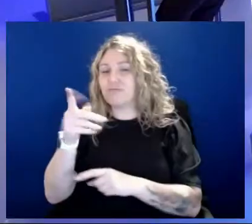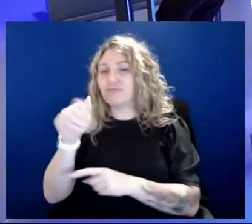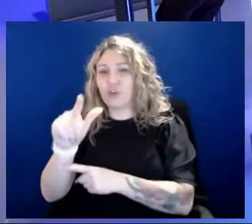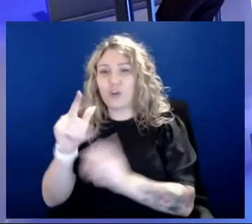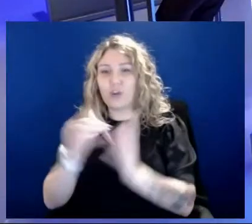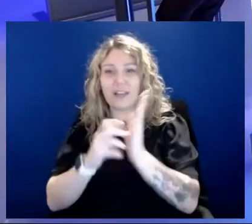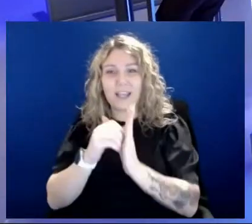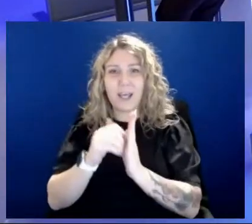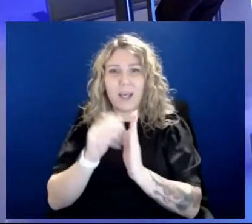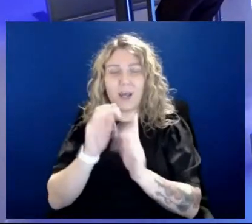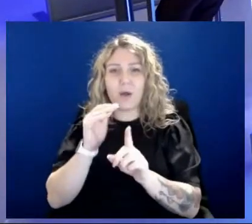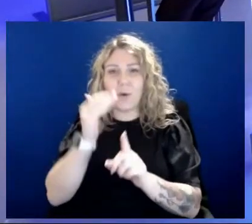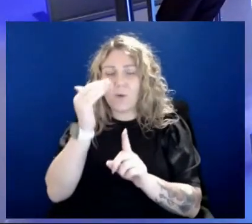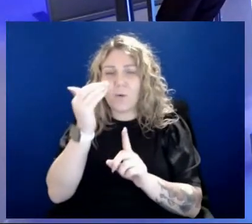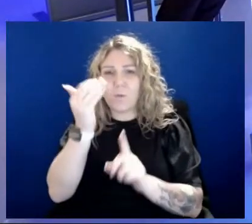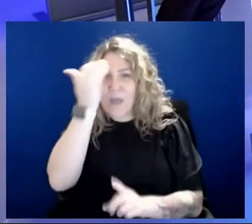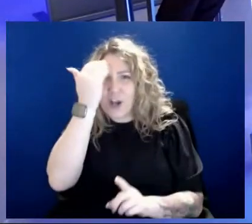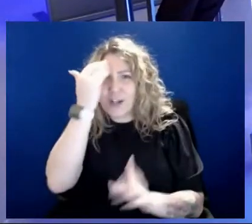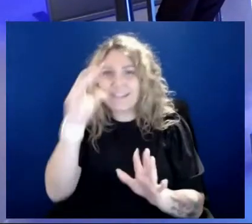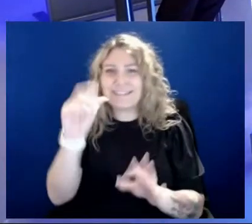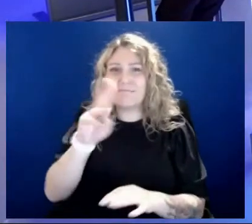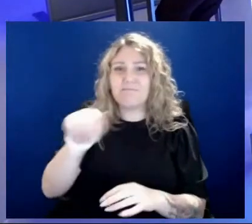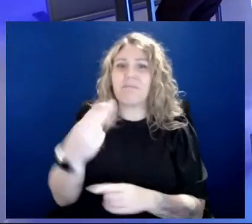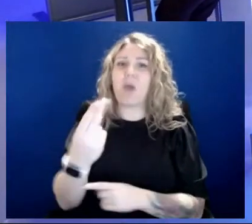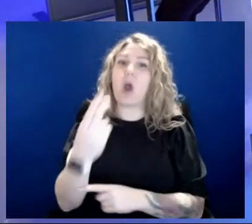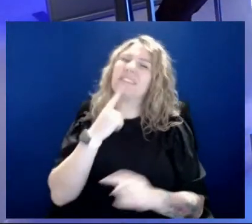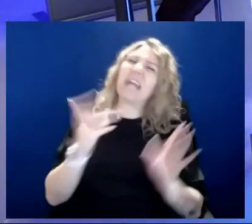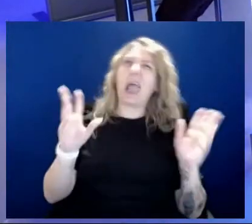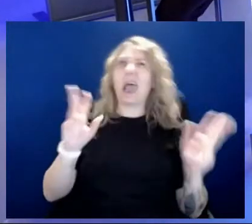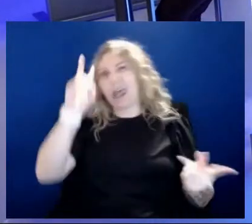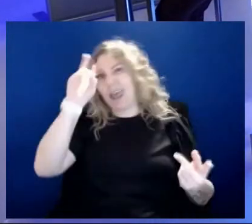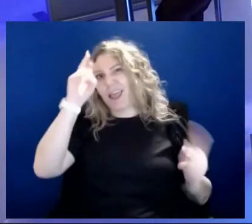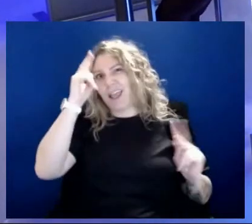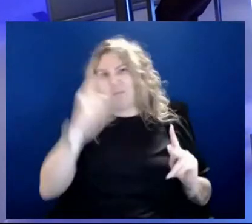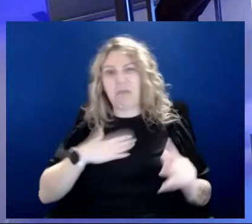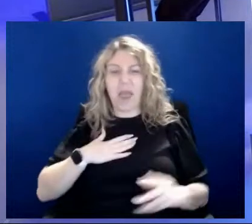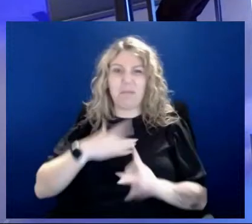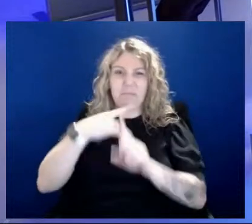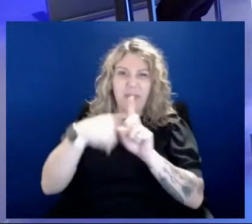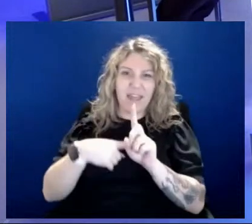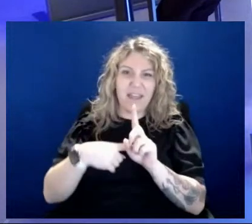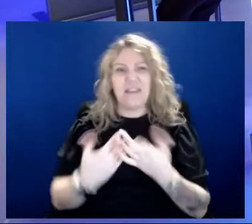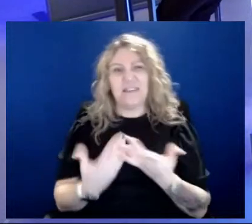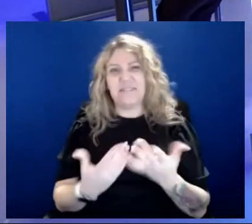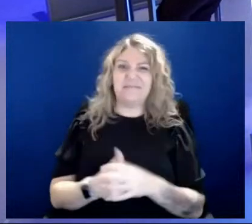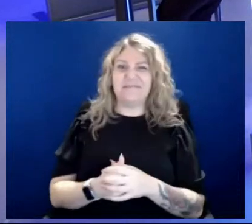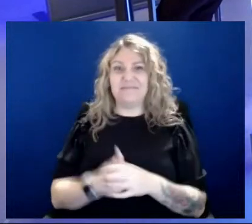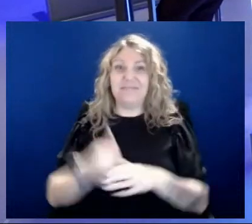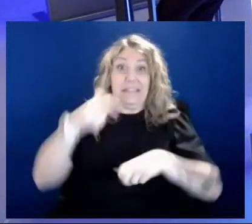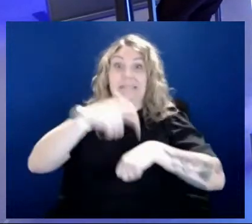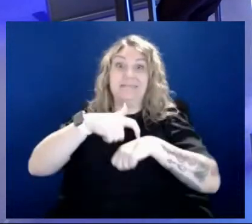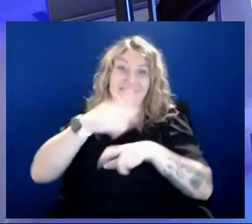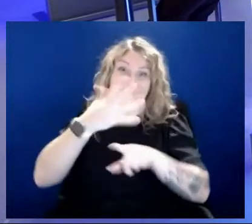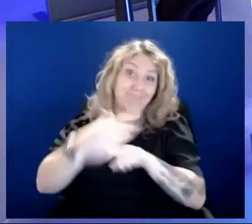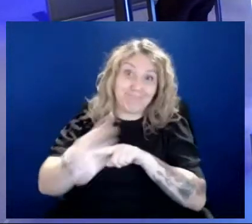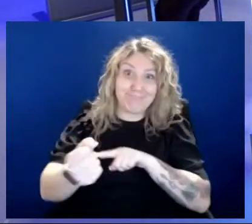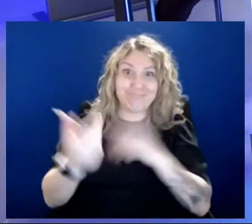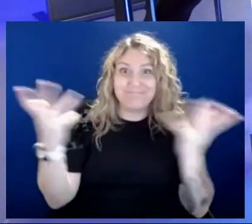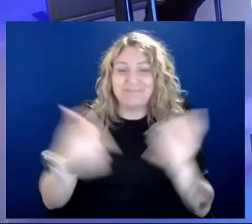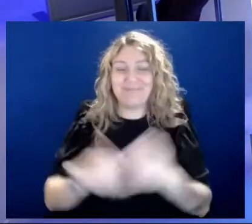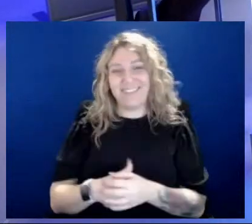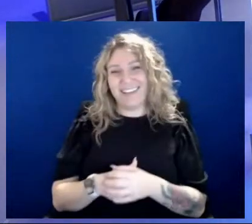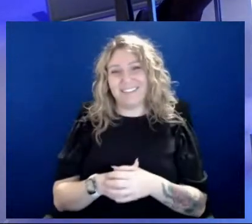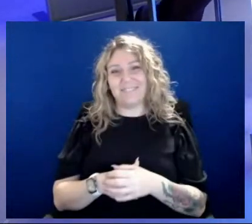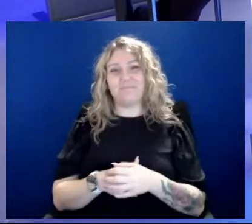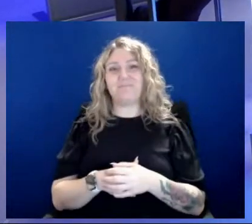I actually think it was March. I got my months out. That's all right. Time just moves on. No, it's but all good. It's